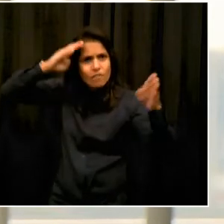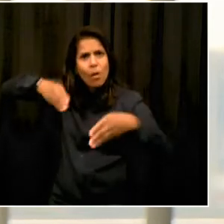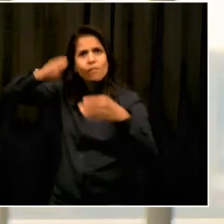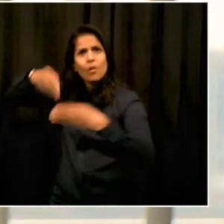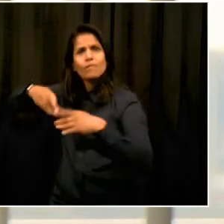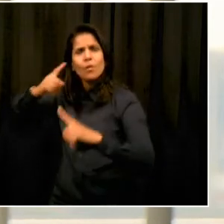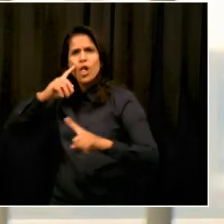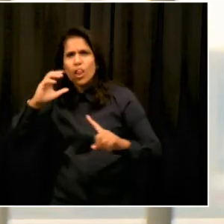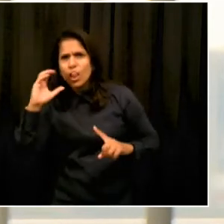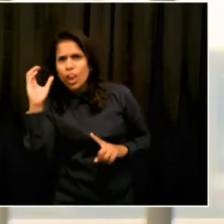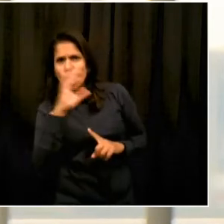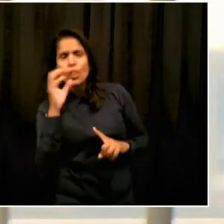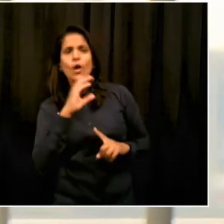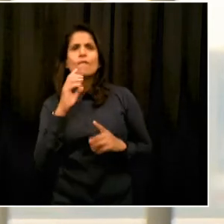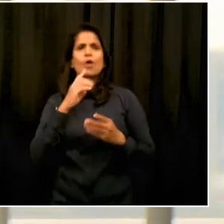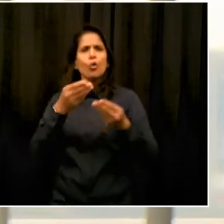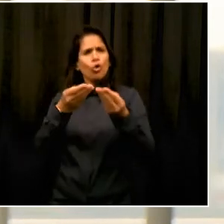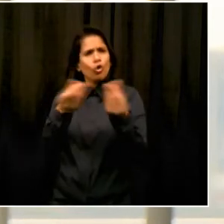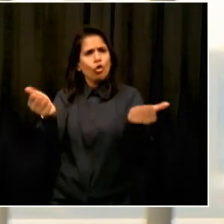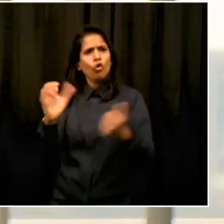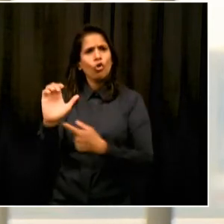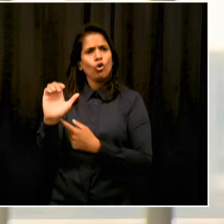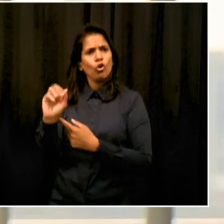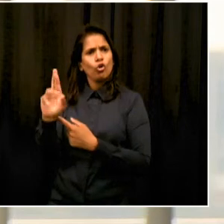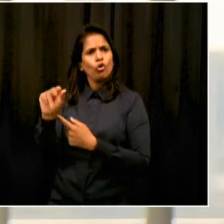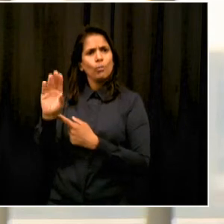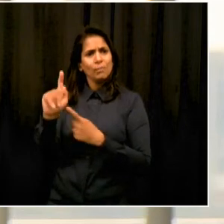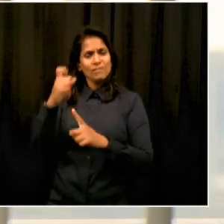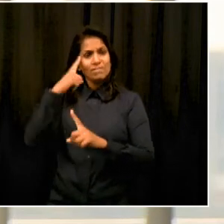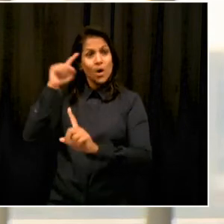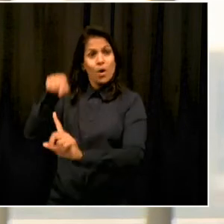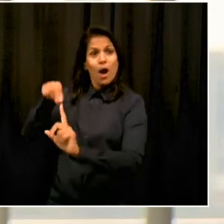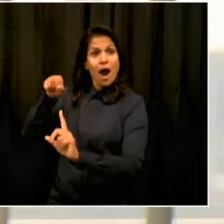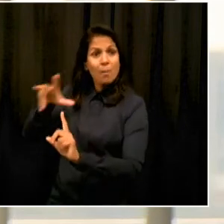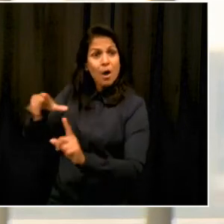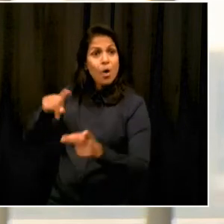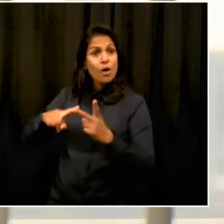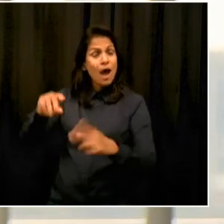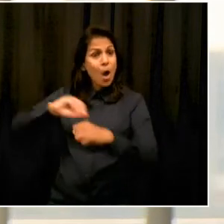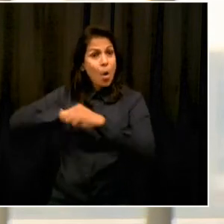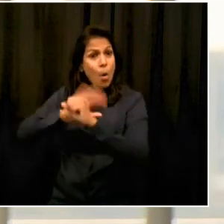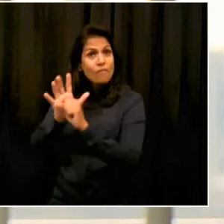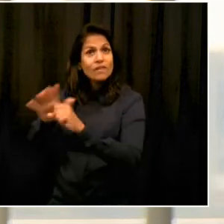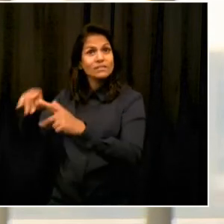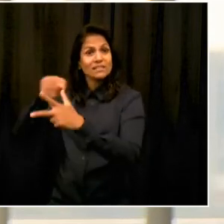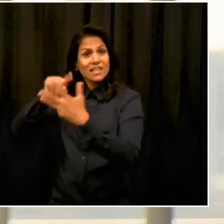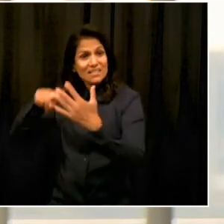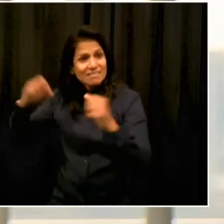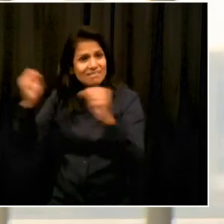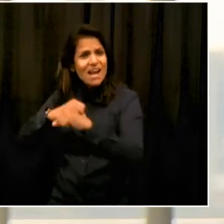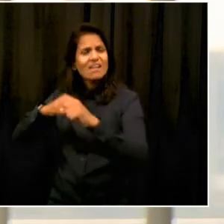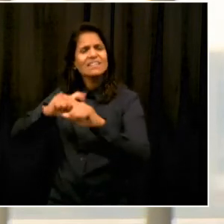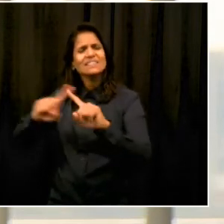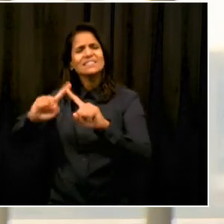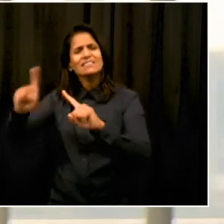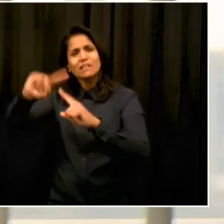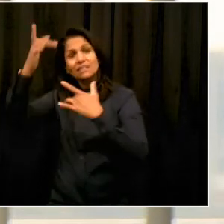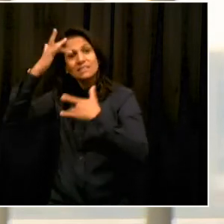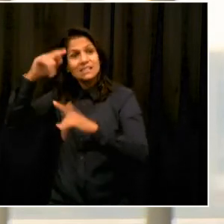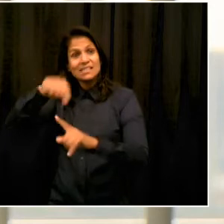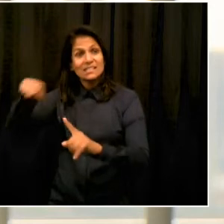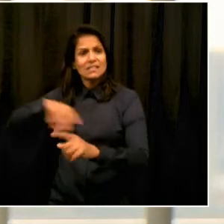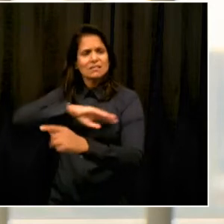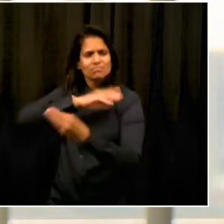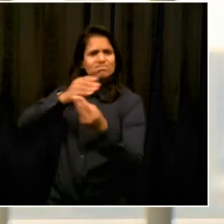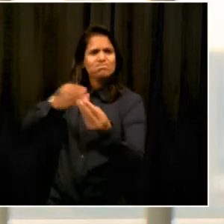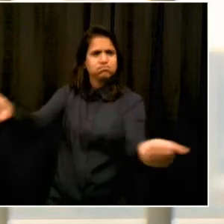The critical questions remain that we can help and work together to solve. How do we forecast and model outbreaks similar to what we do